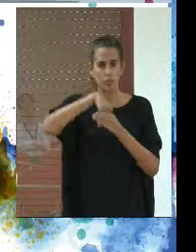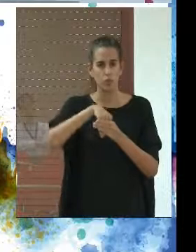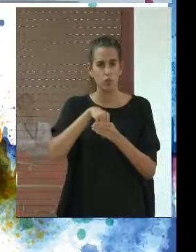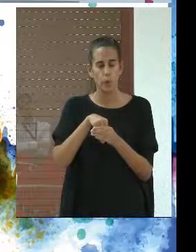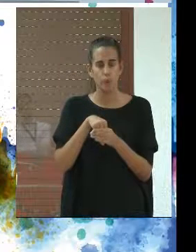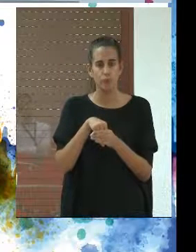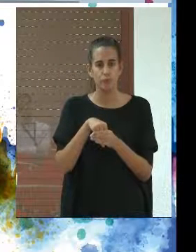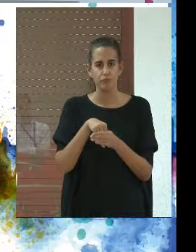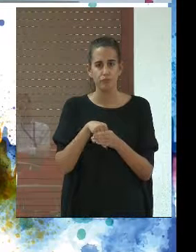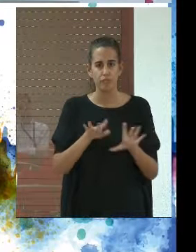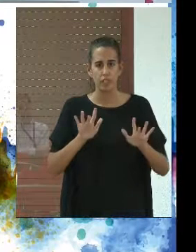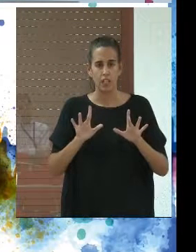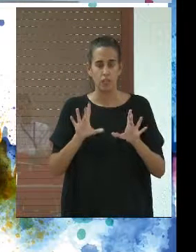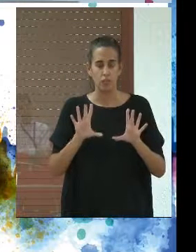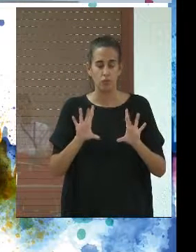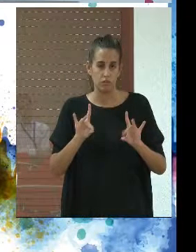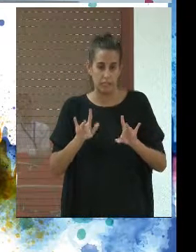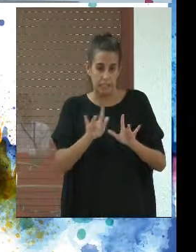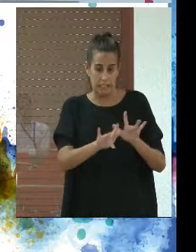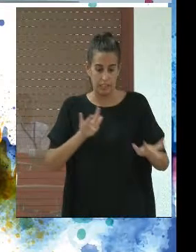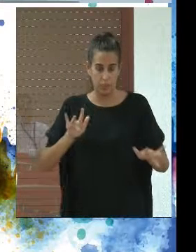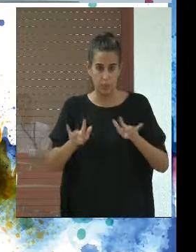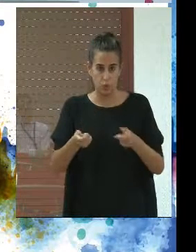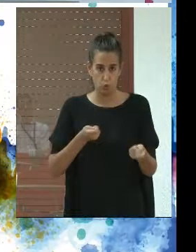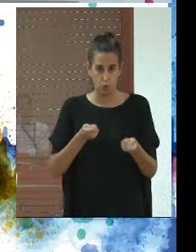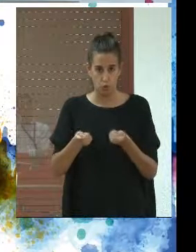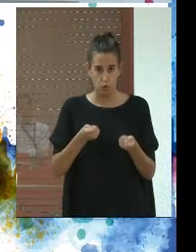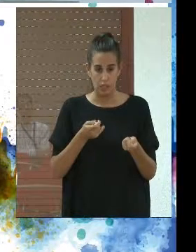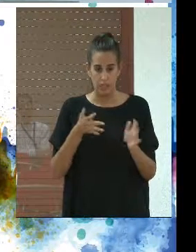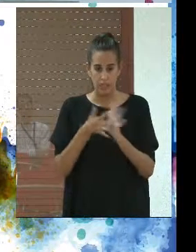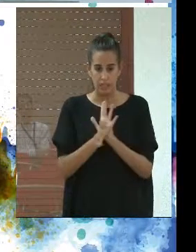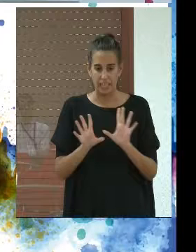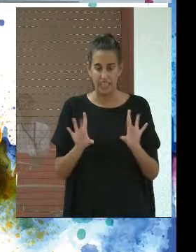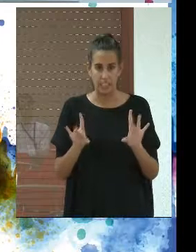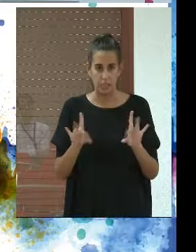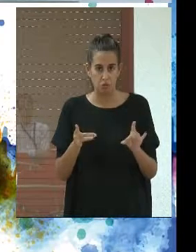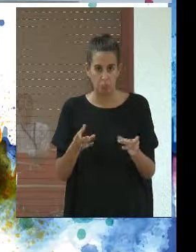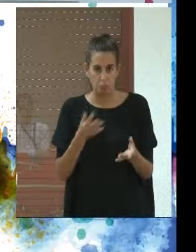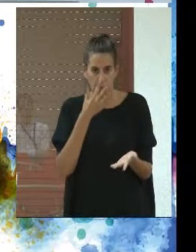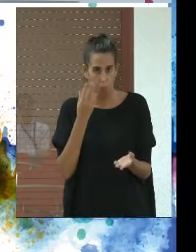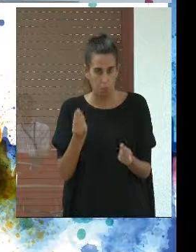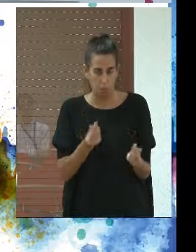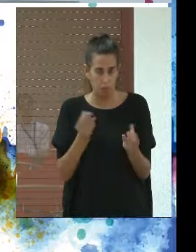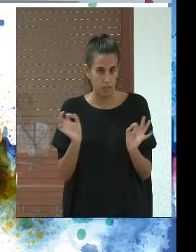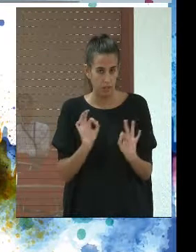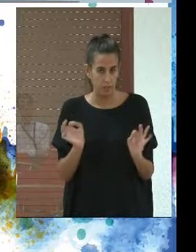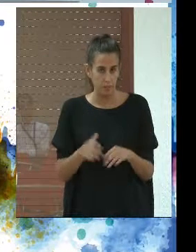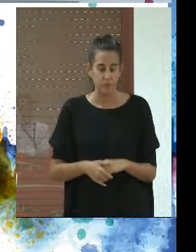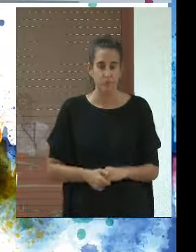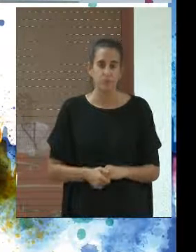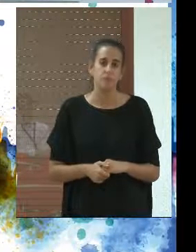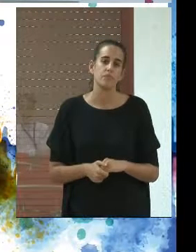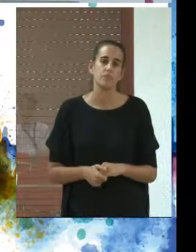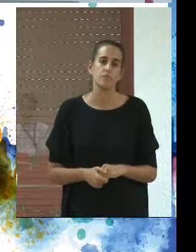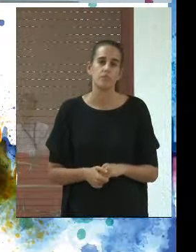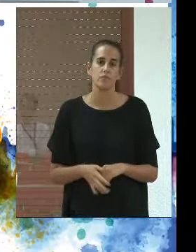stove. You know that they'll have touch controls with sensors now, these ceramic stoves, but they can't be detected